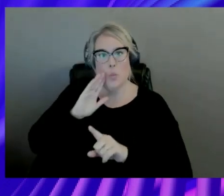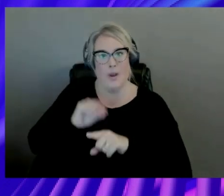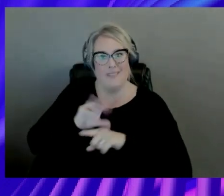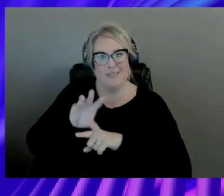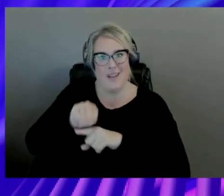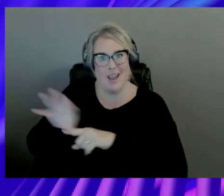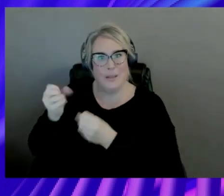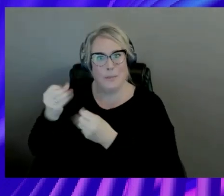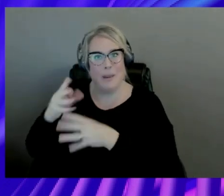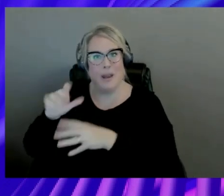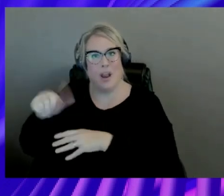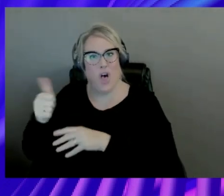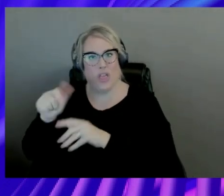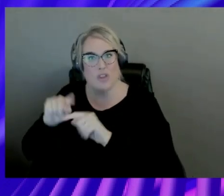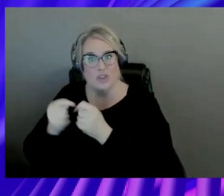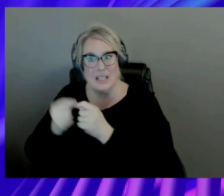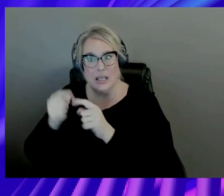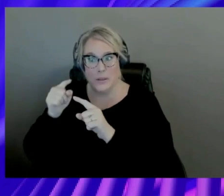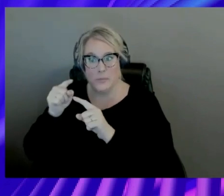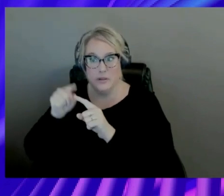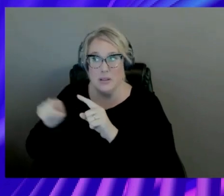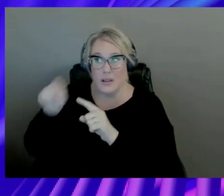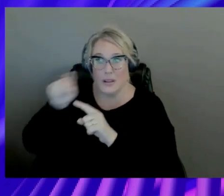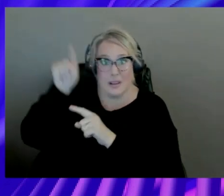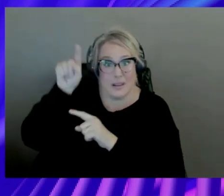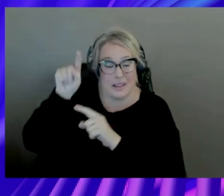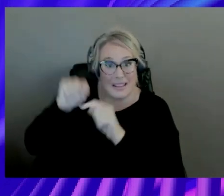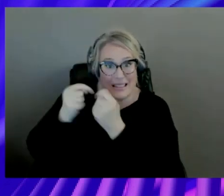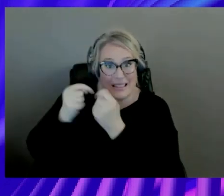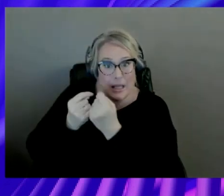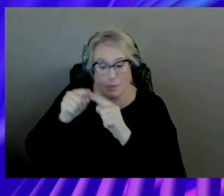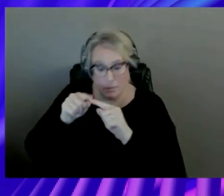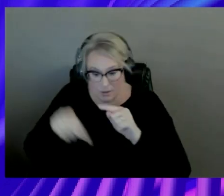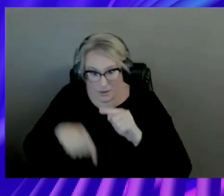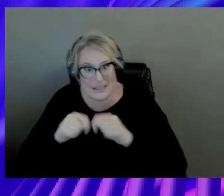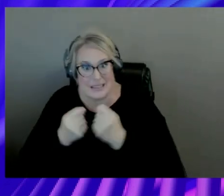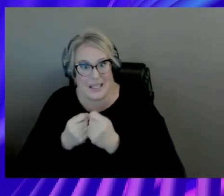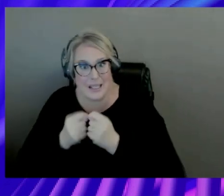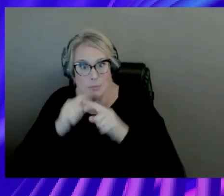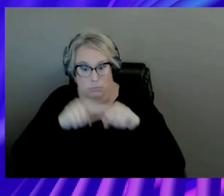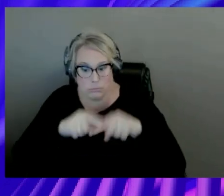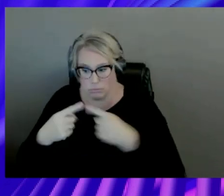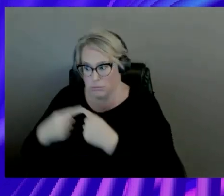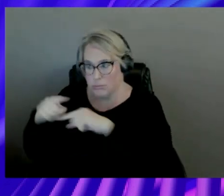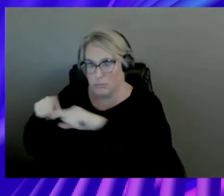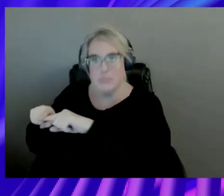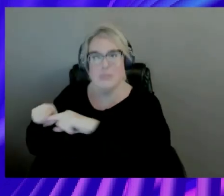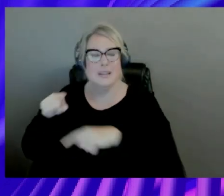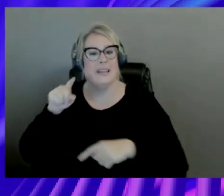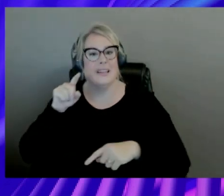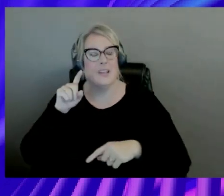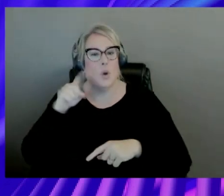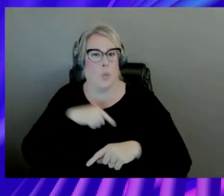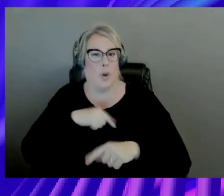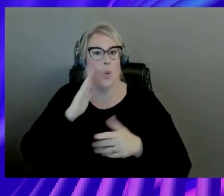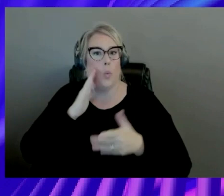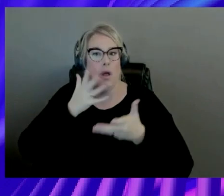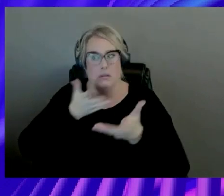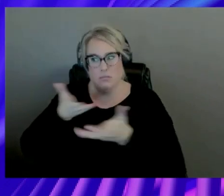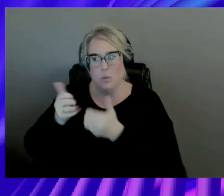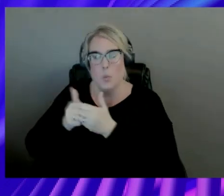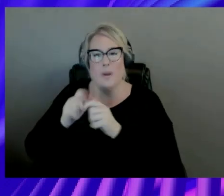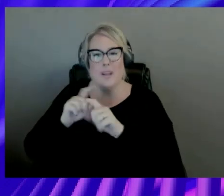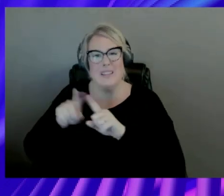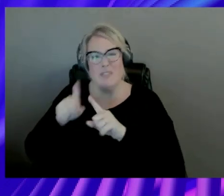dependency, and we need to coordinate and make sure all of them have remediated, and then work with the researcher on retesting things and